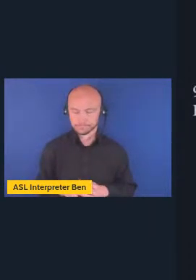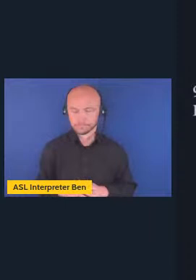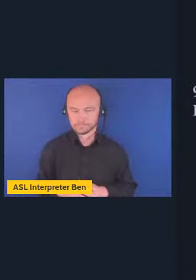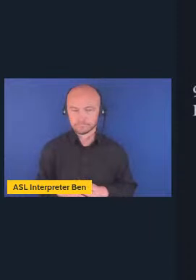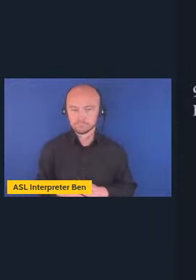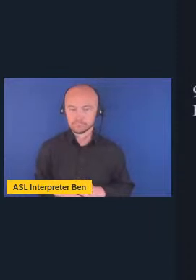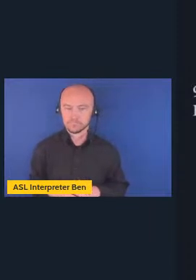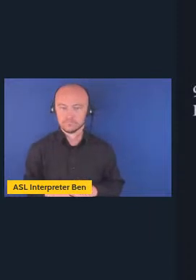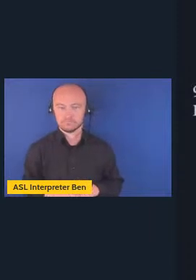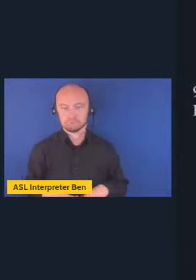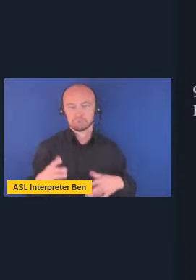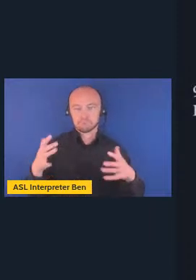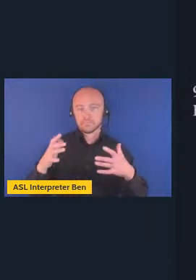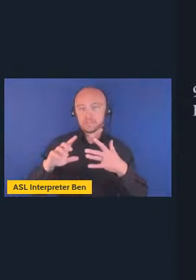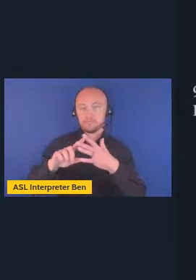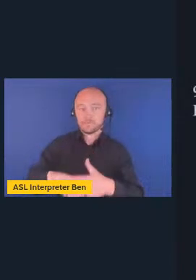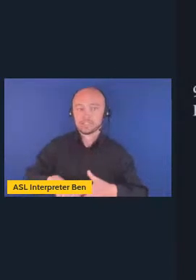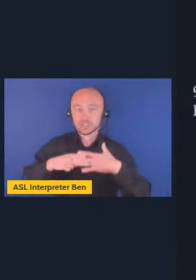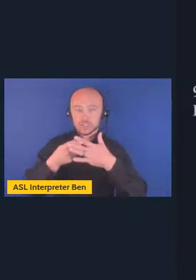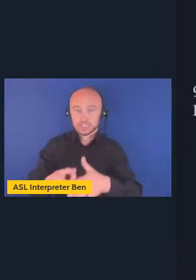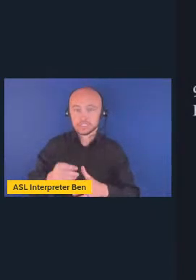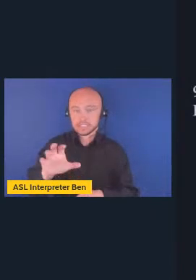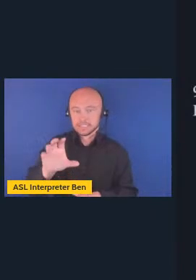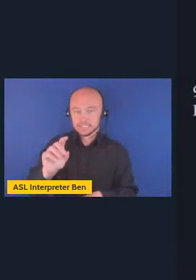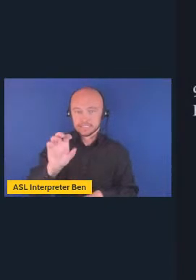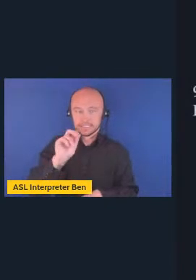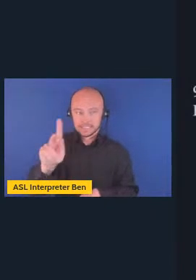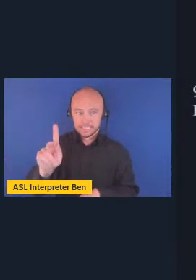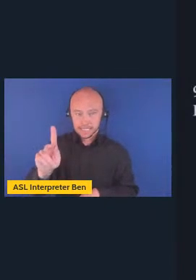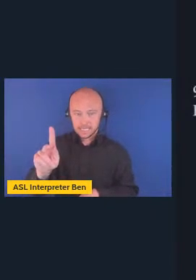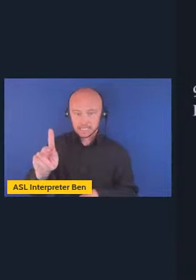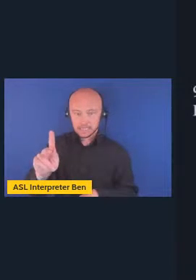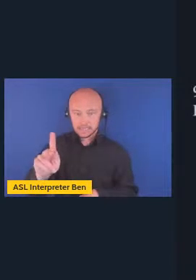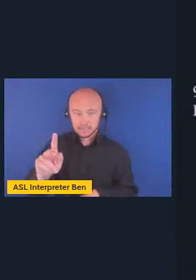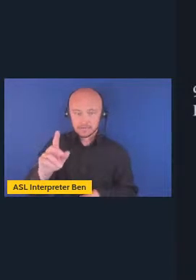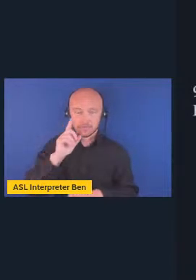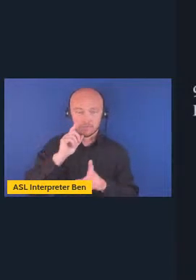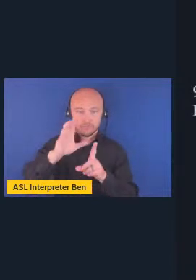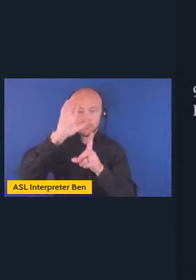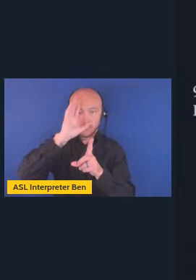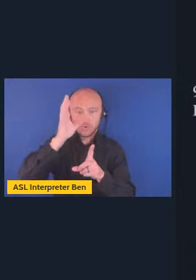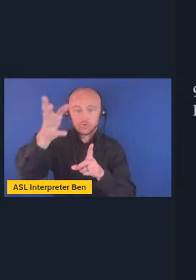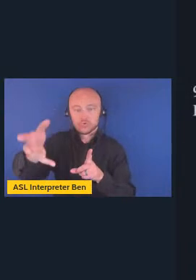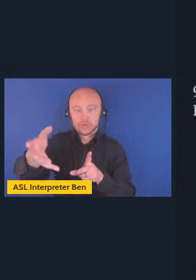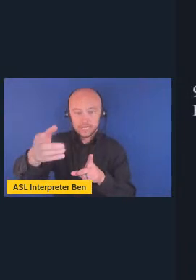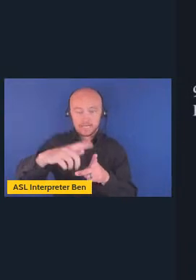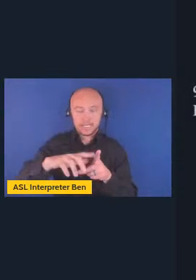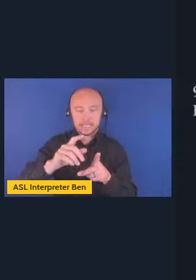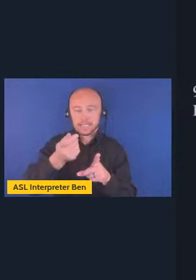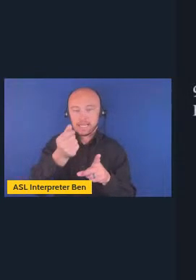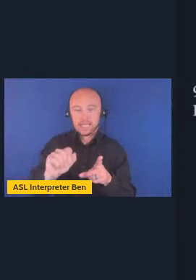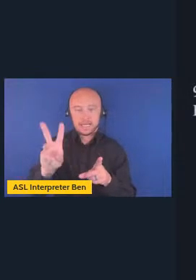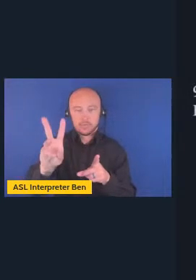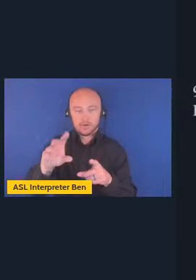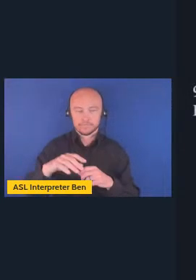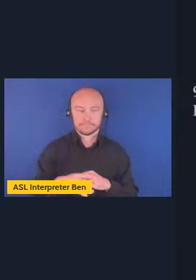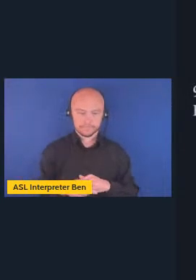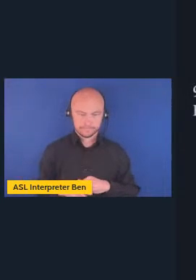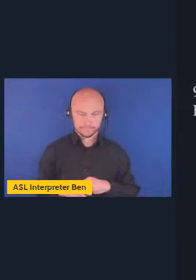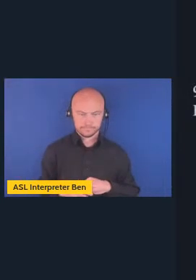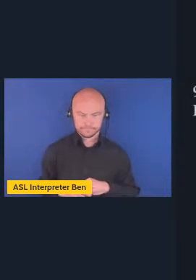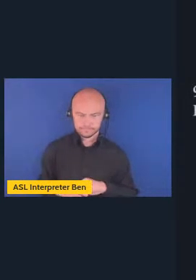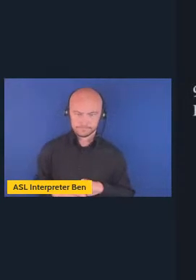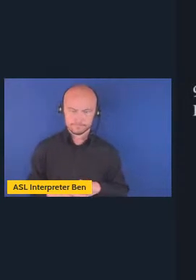have initiated CDK deploy command for creating ECS anywhere infra stack. It is